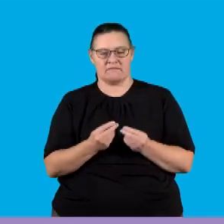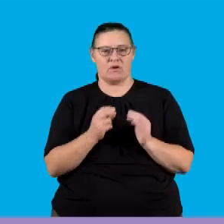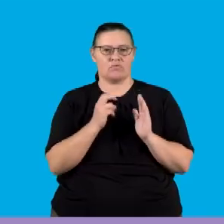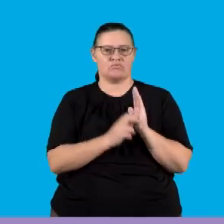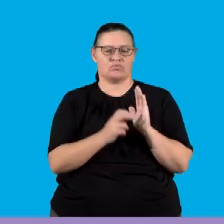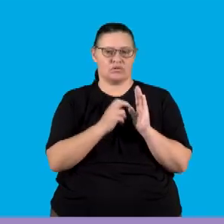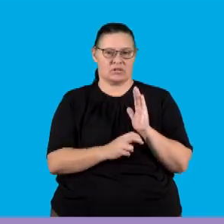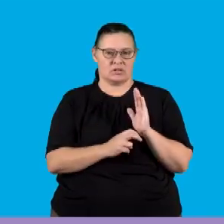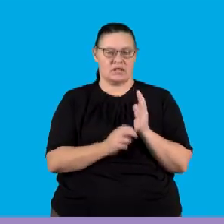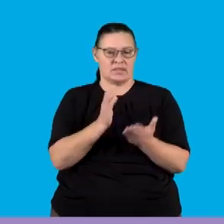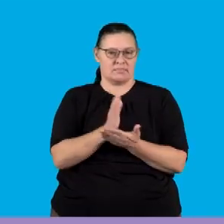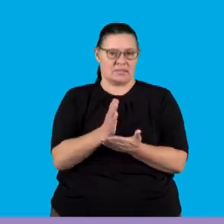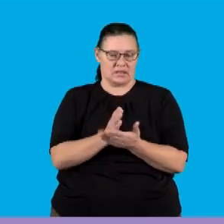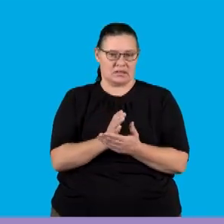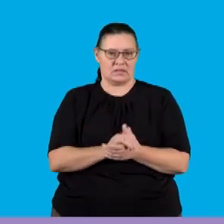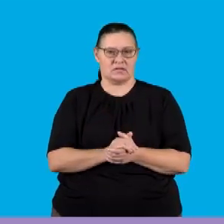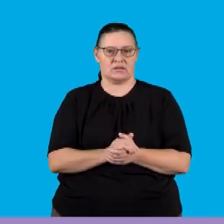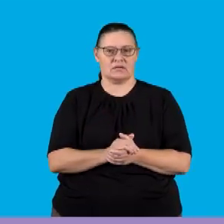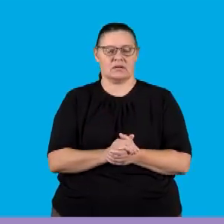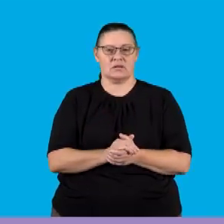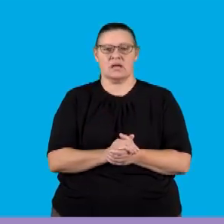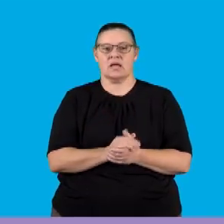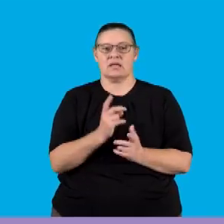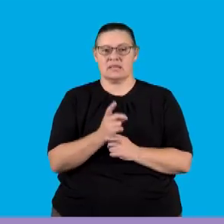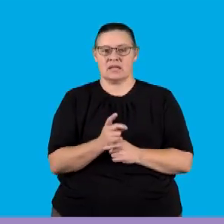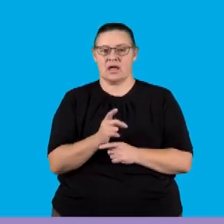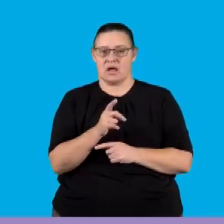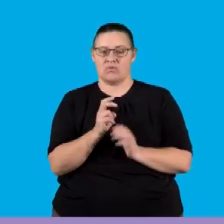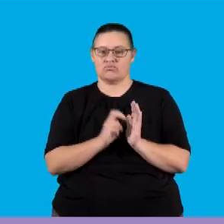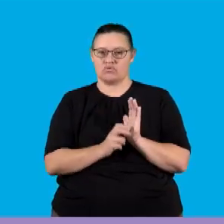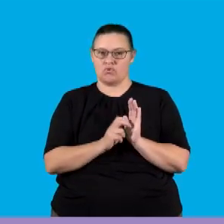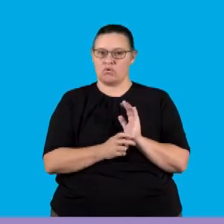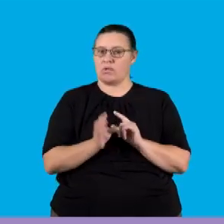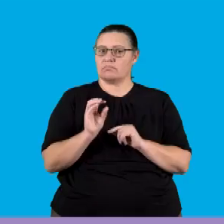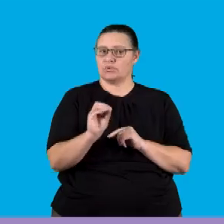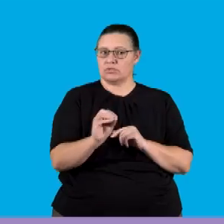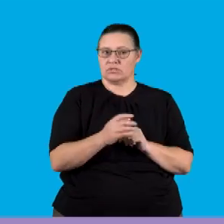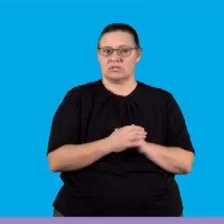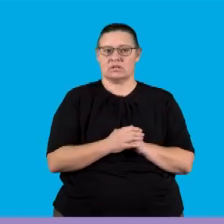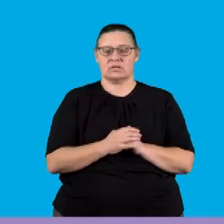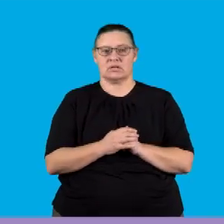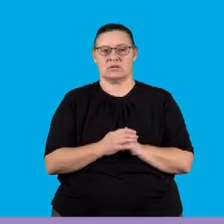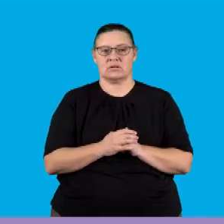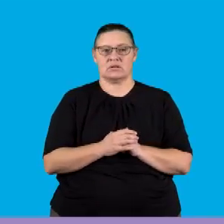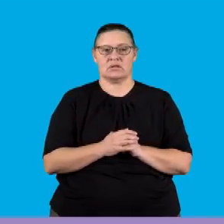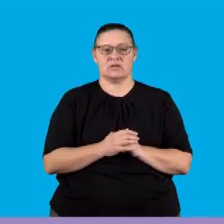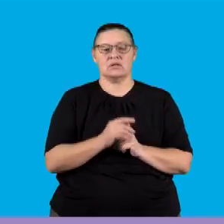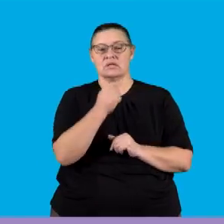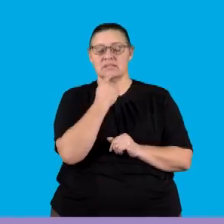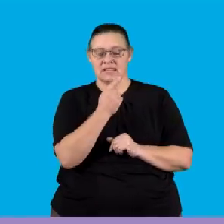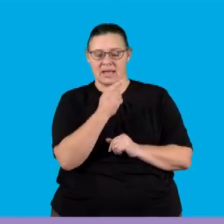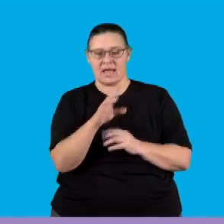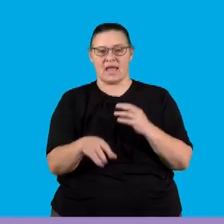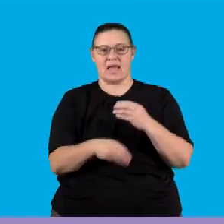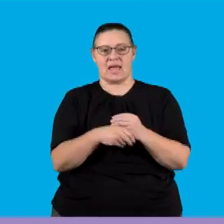firstly, we have the rule in the middle. So this is going to be where the rule goes. And here we've